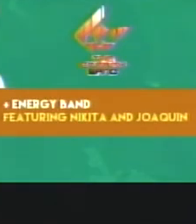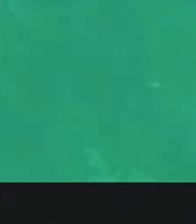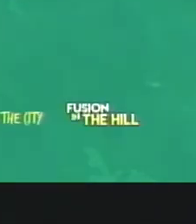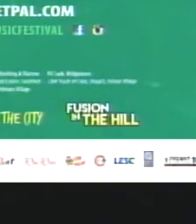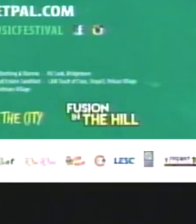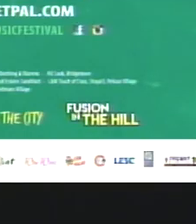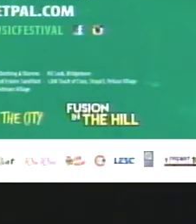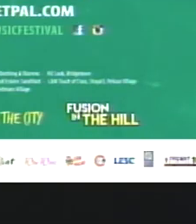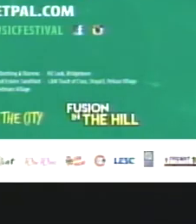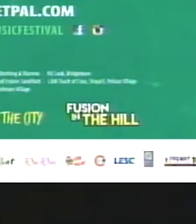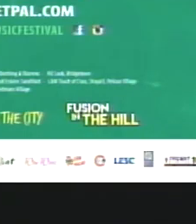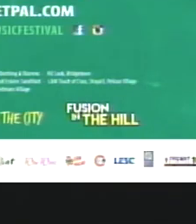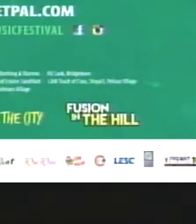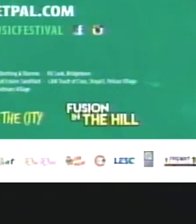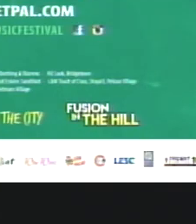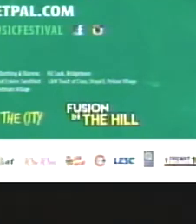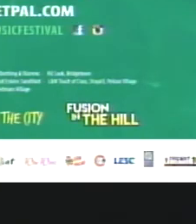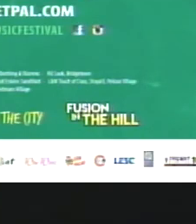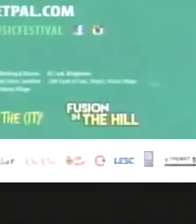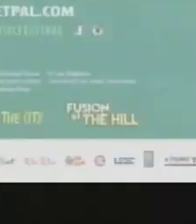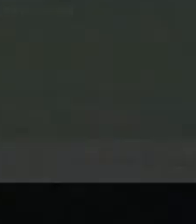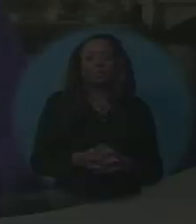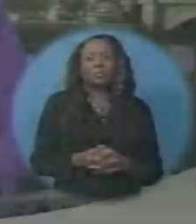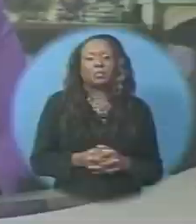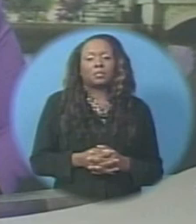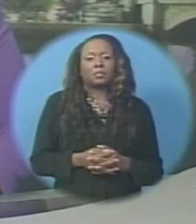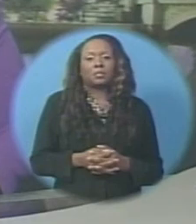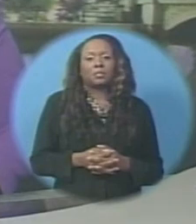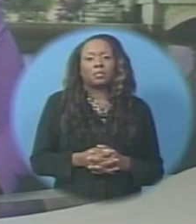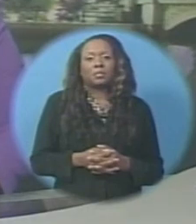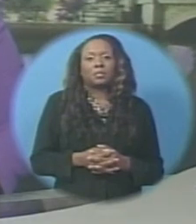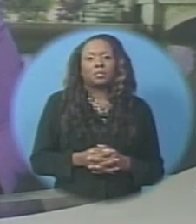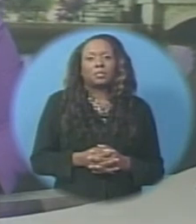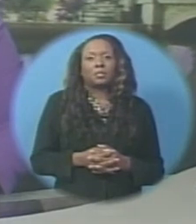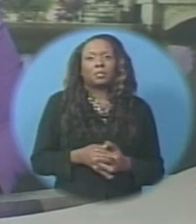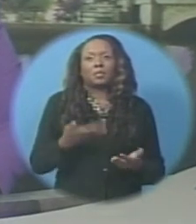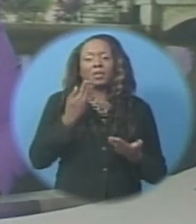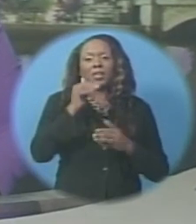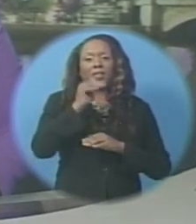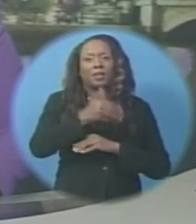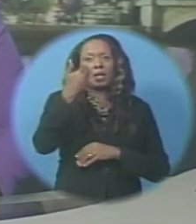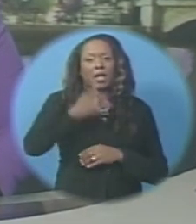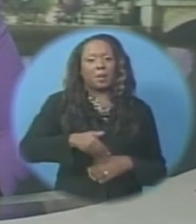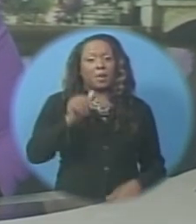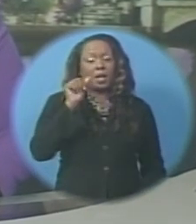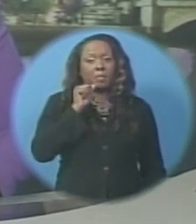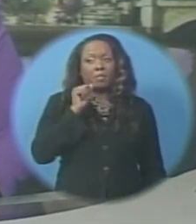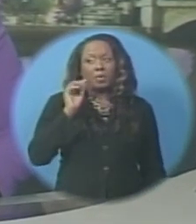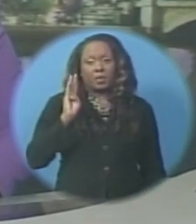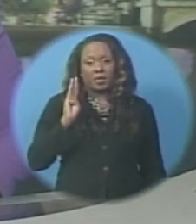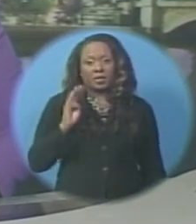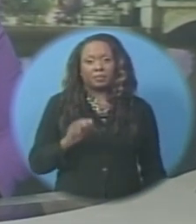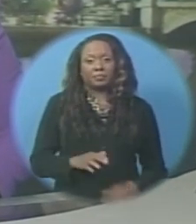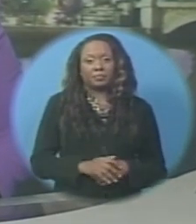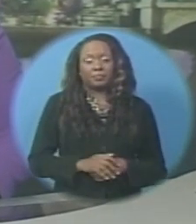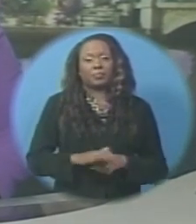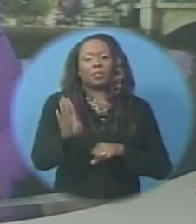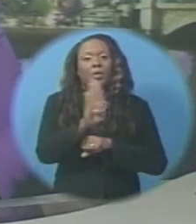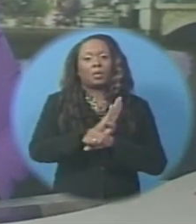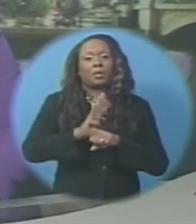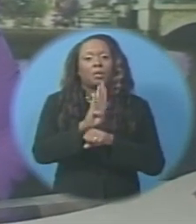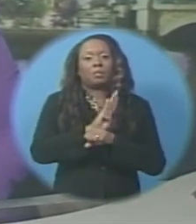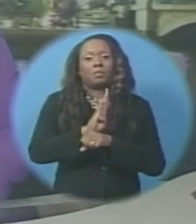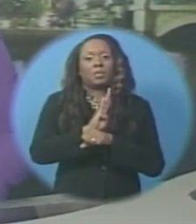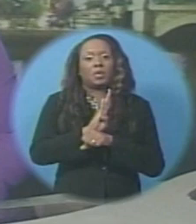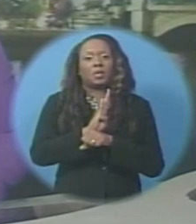Rudd. Available now at ticketpal.com. Good evening with sports. I'm Anne-Marie Burke. The Barbados Pride Regional Super 50